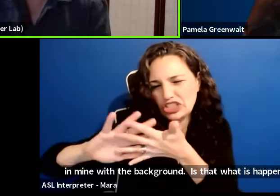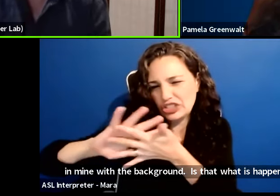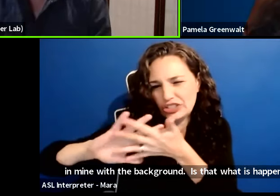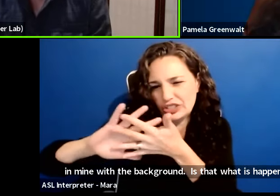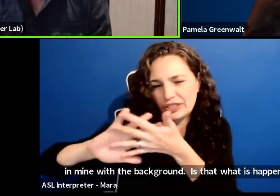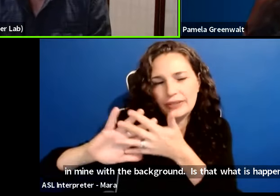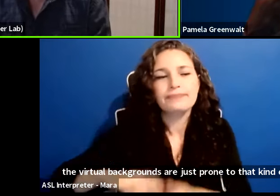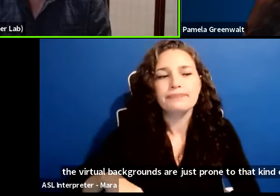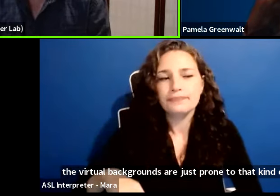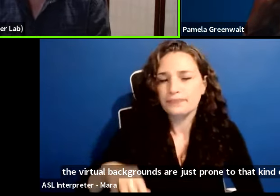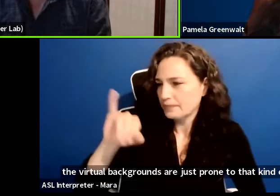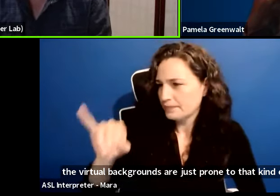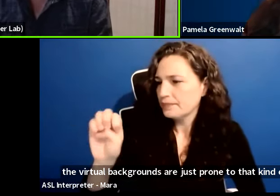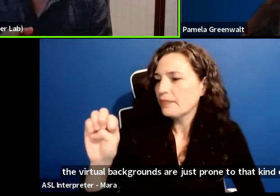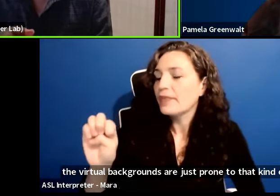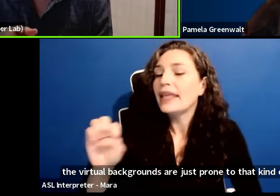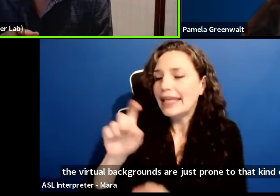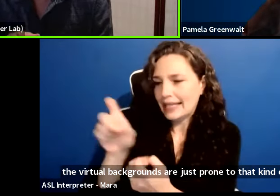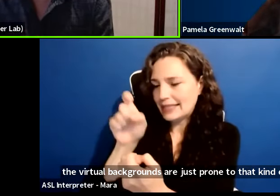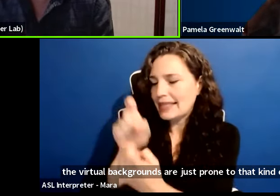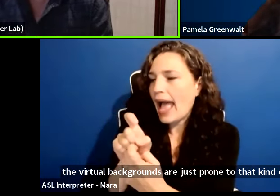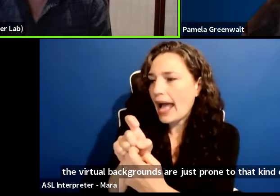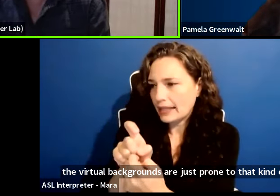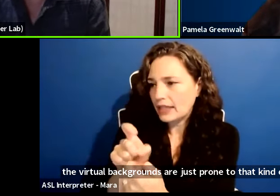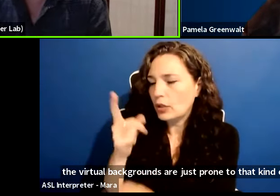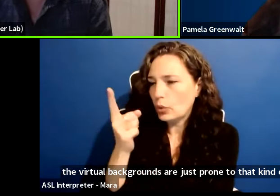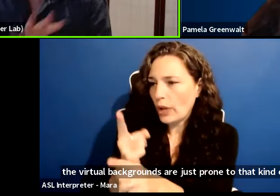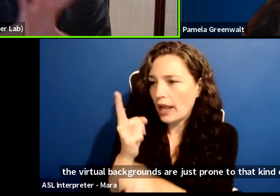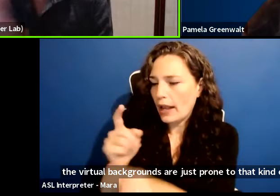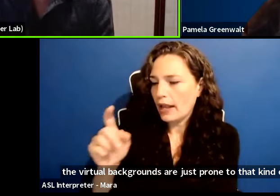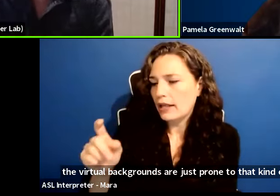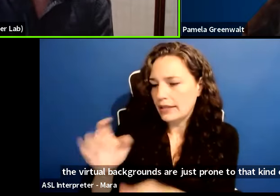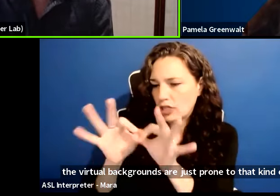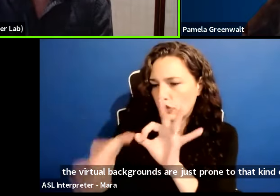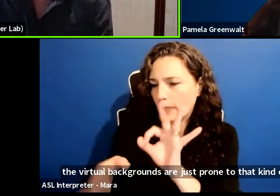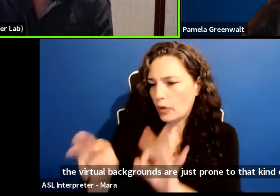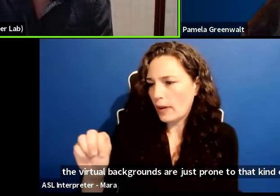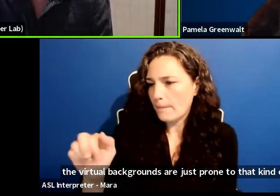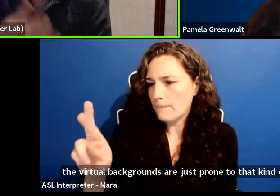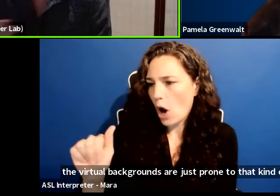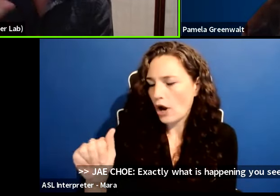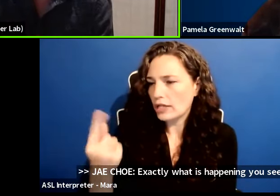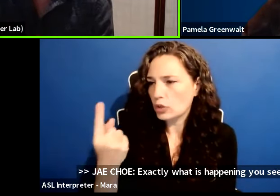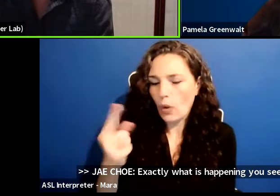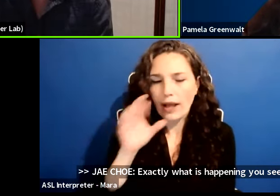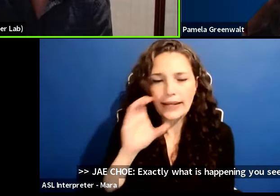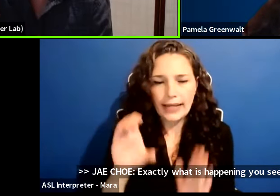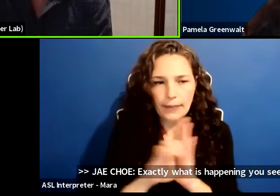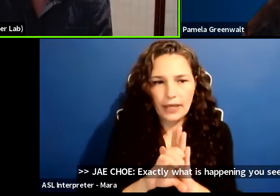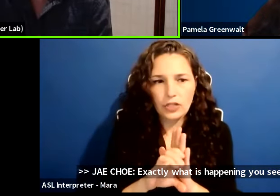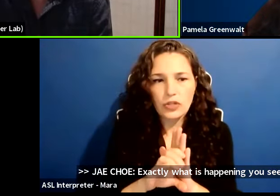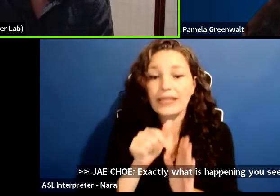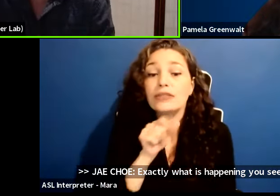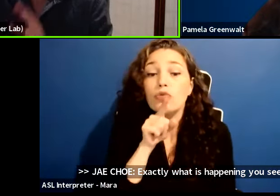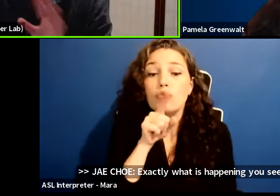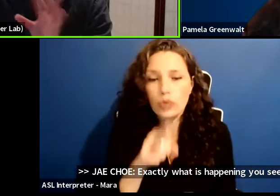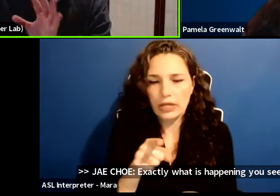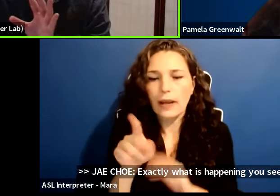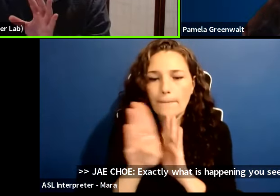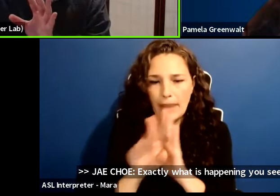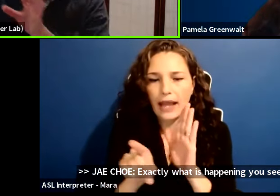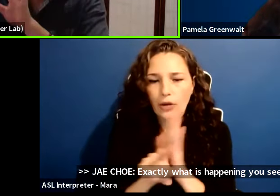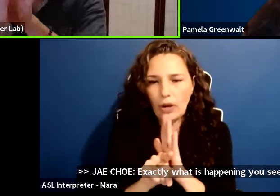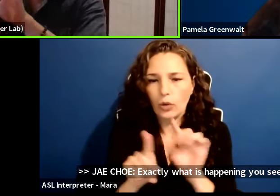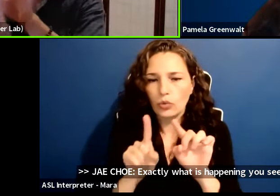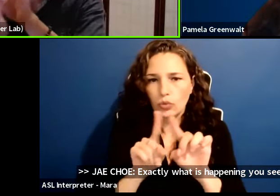Exactly. So what's happening is you see in Mara's, it's just one image. because like you said, it's a real background. But in yours, there's two